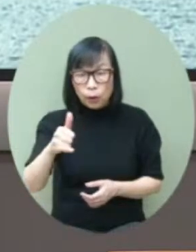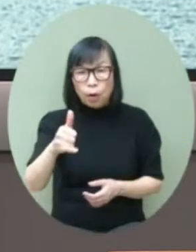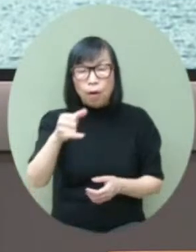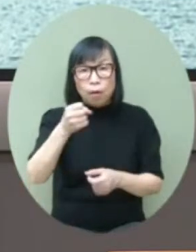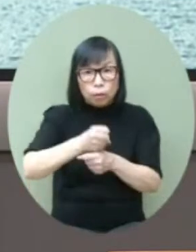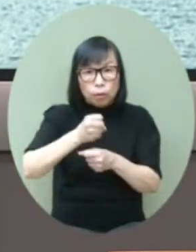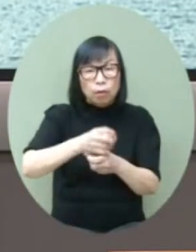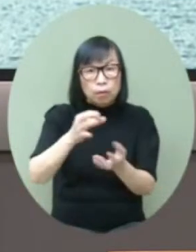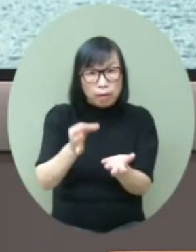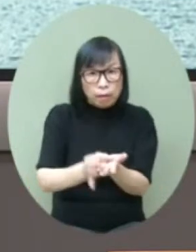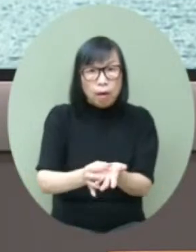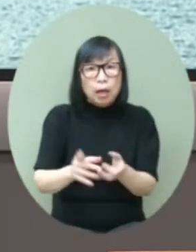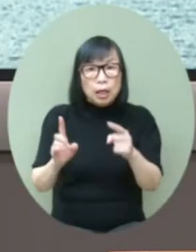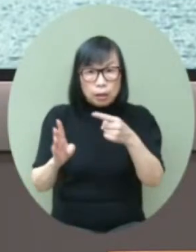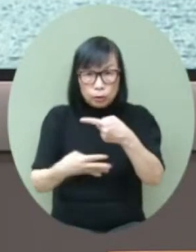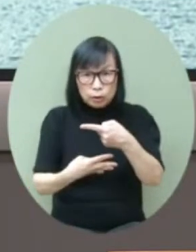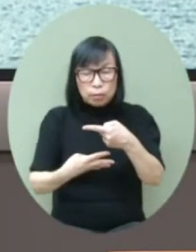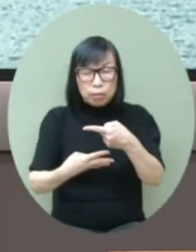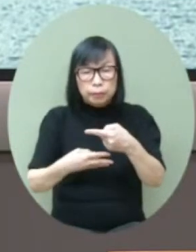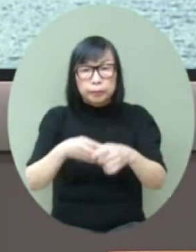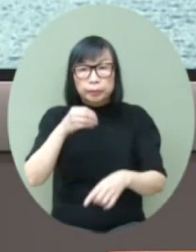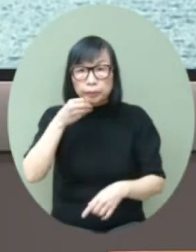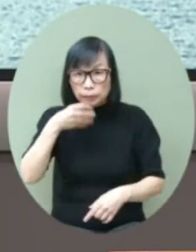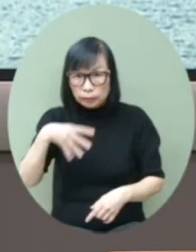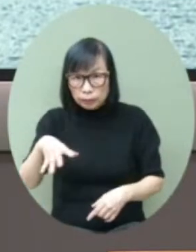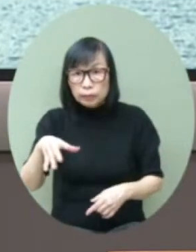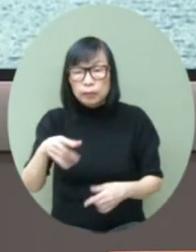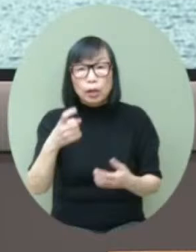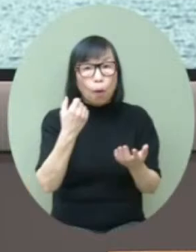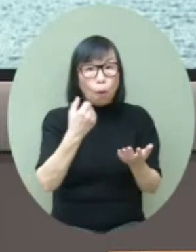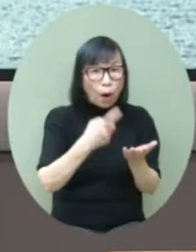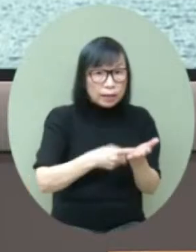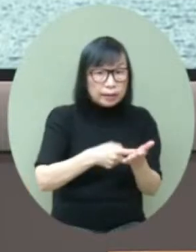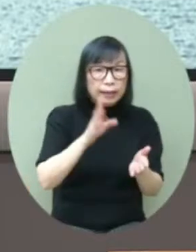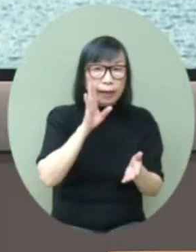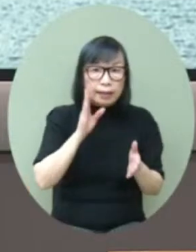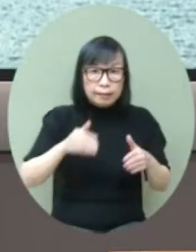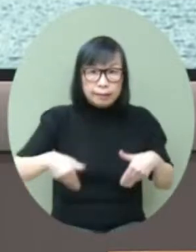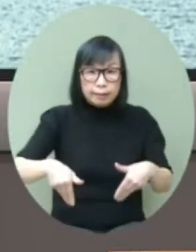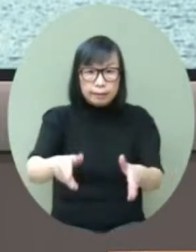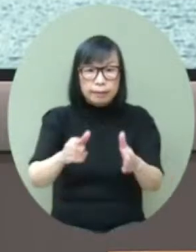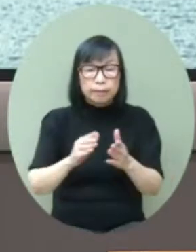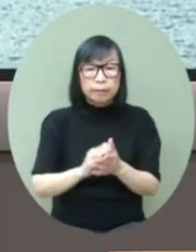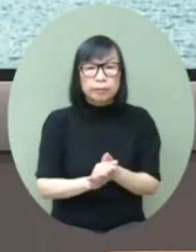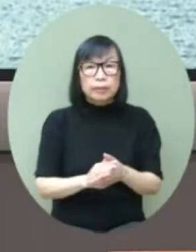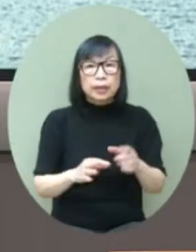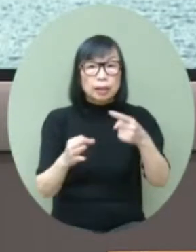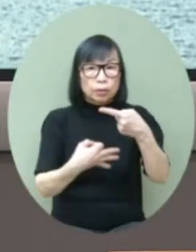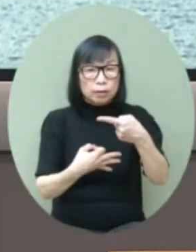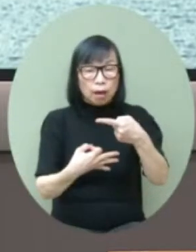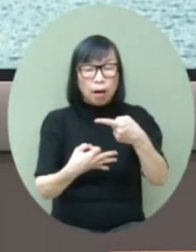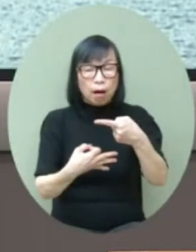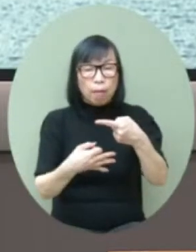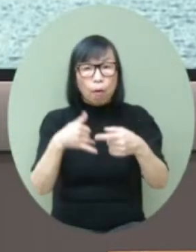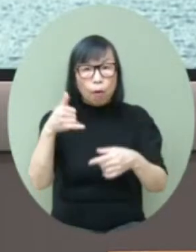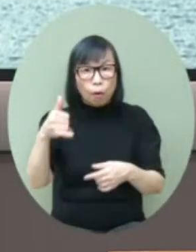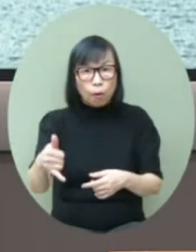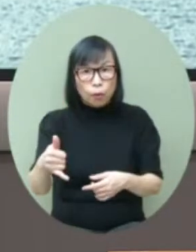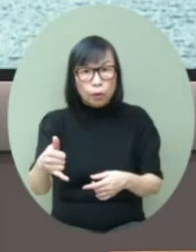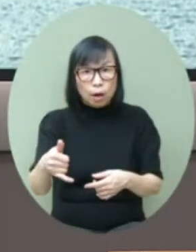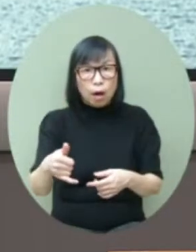Other than having been to these places for work on January 4th, she's been to the Wan Chai market. On January